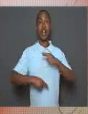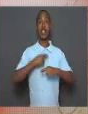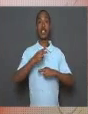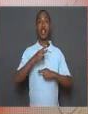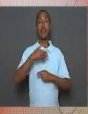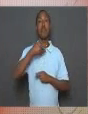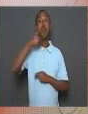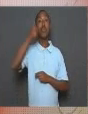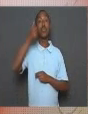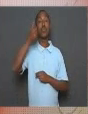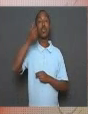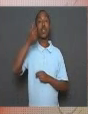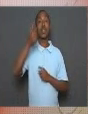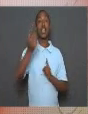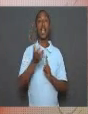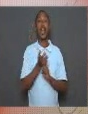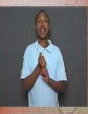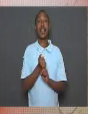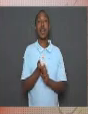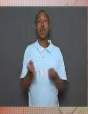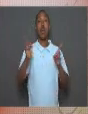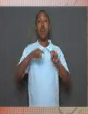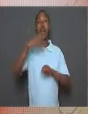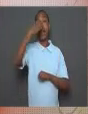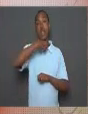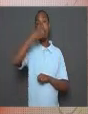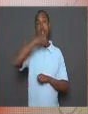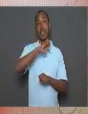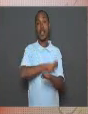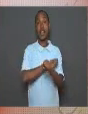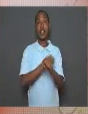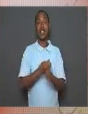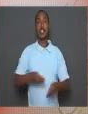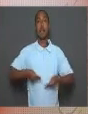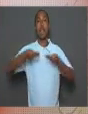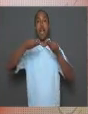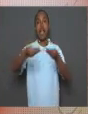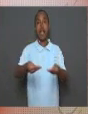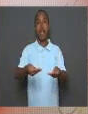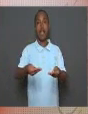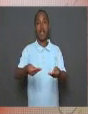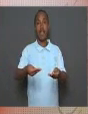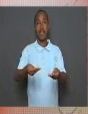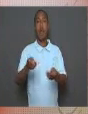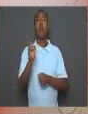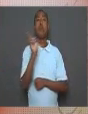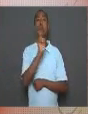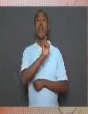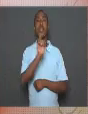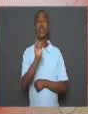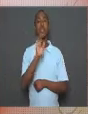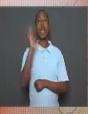are most often carried out when heat energy is supplied, what type